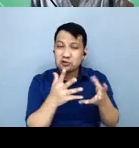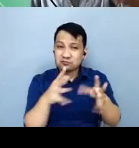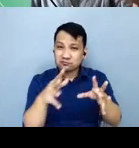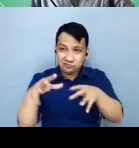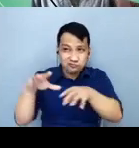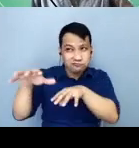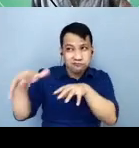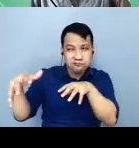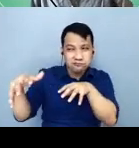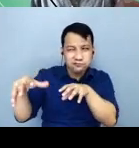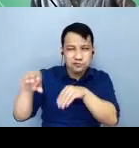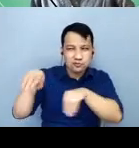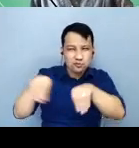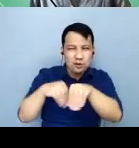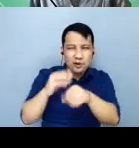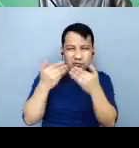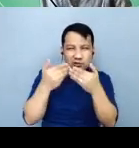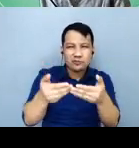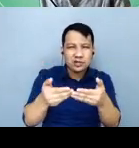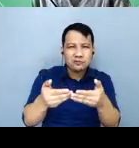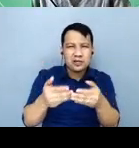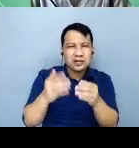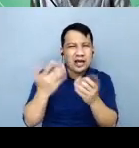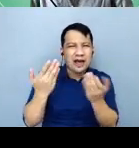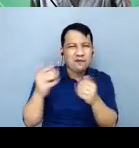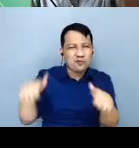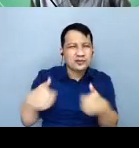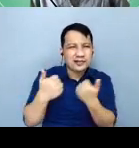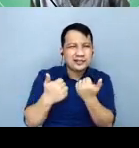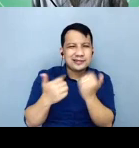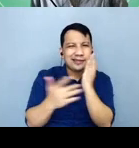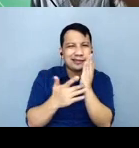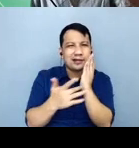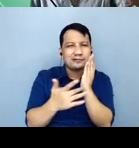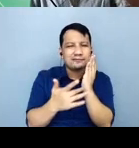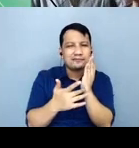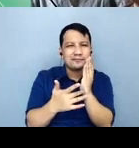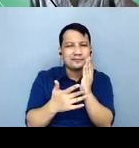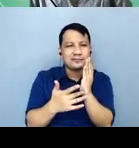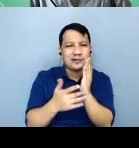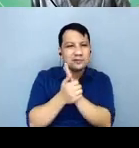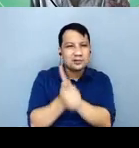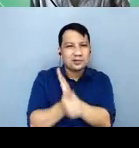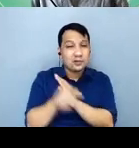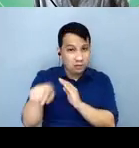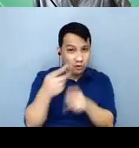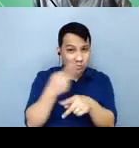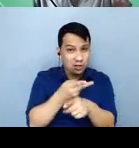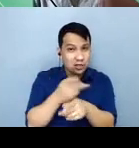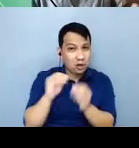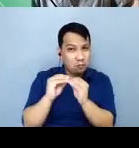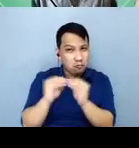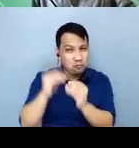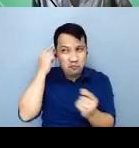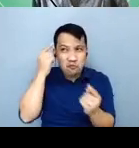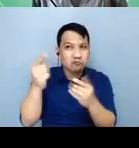there is a necessary cost in terms of technical expertise. If your product wants to be the most efficient and the most optimized and the